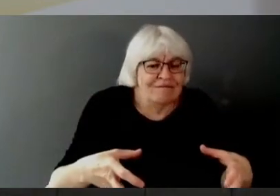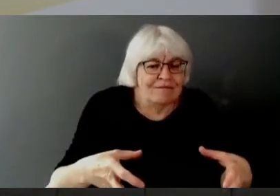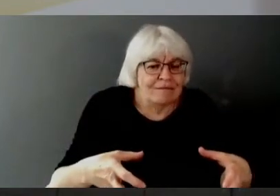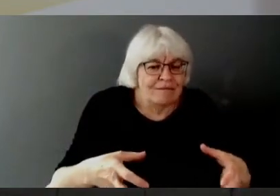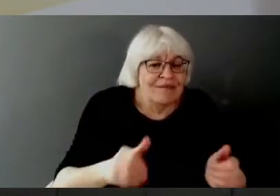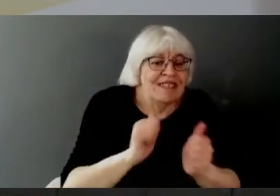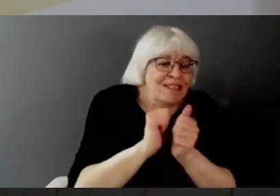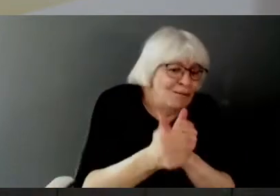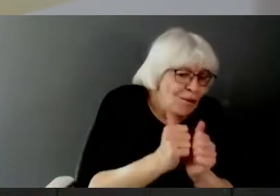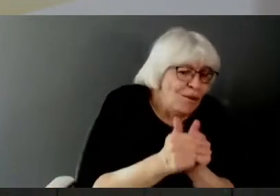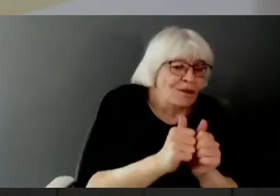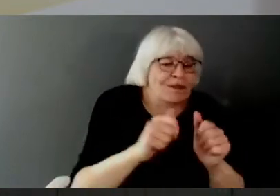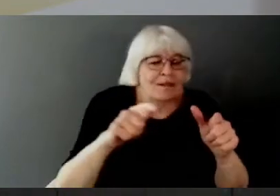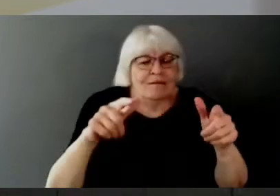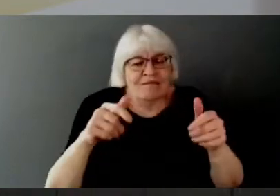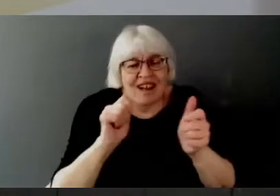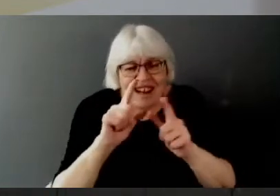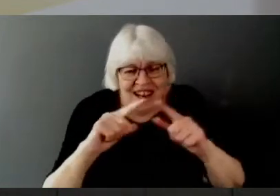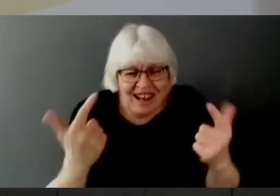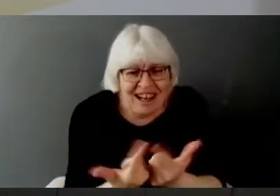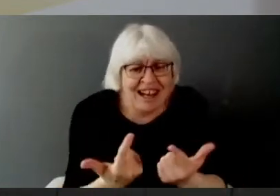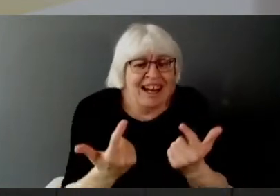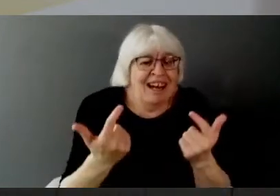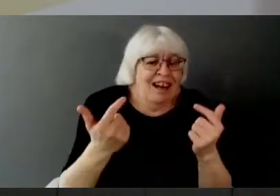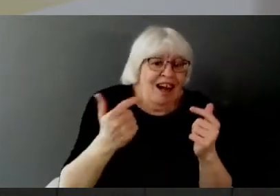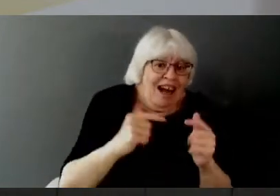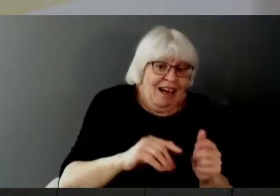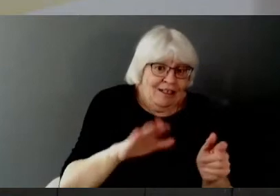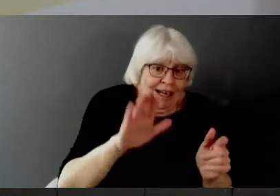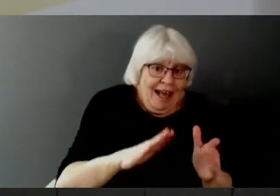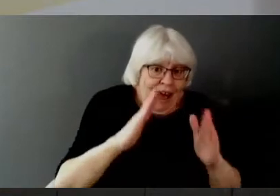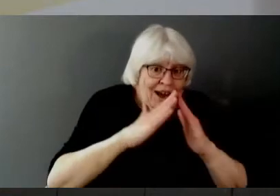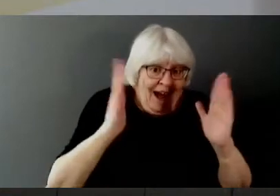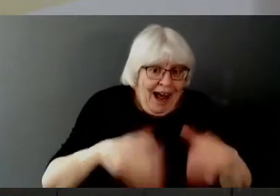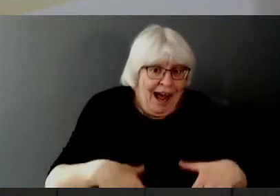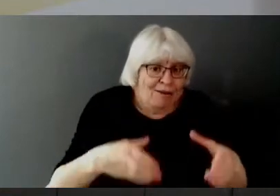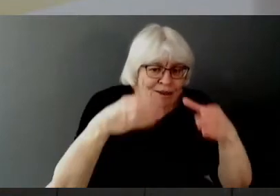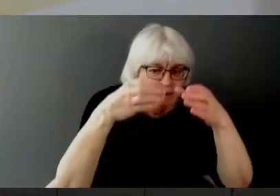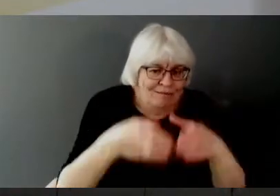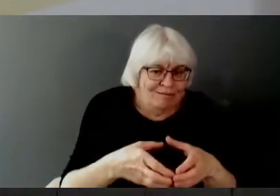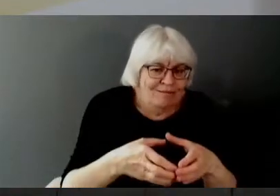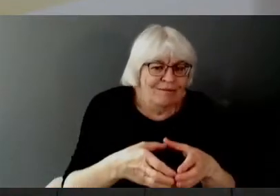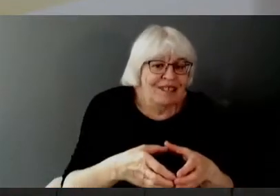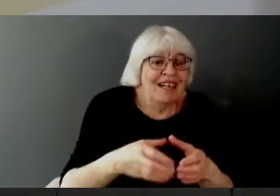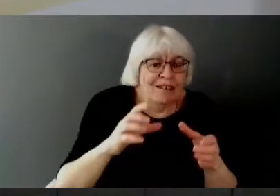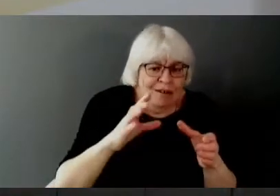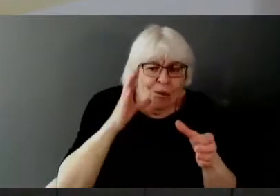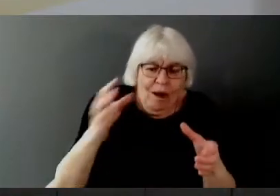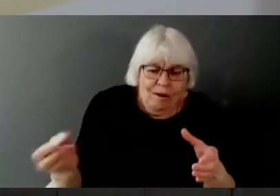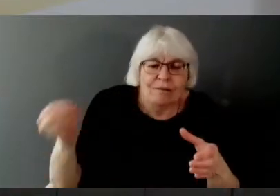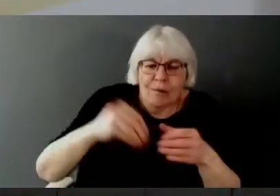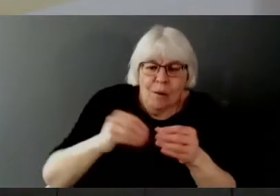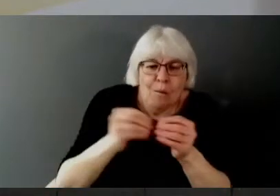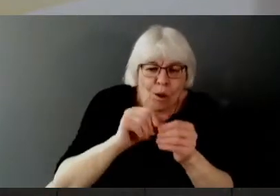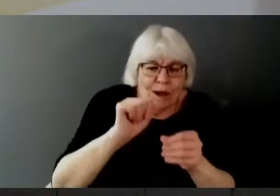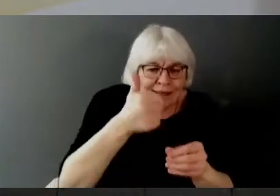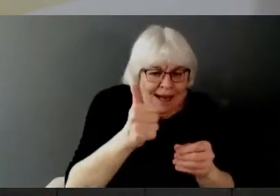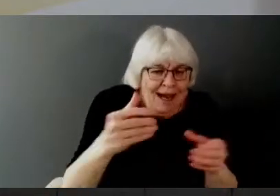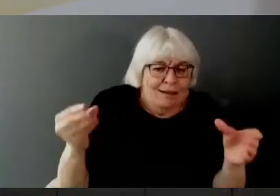right now it's a household plus a maximum of 10 individuals. It would be personal gathering numbers